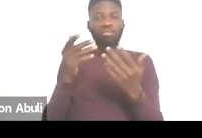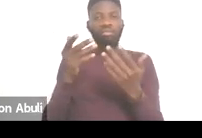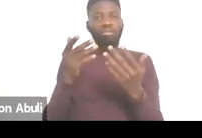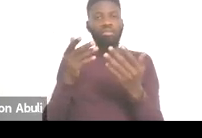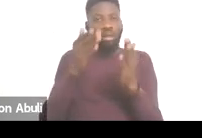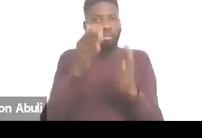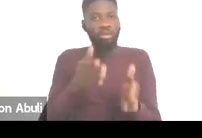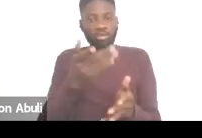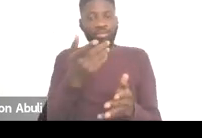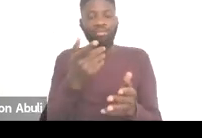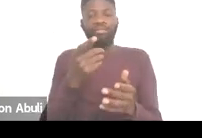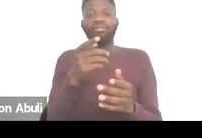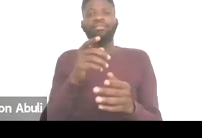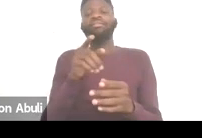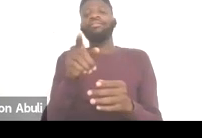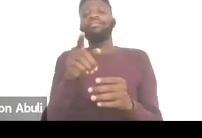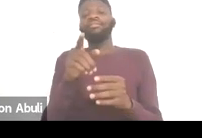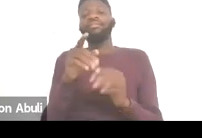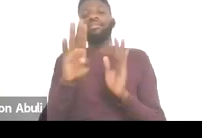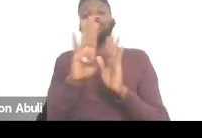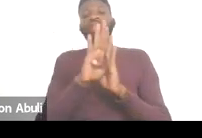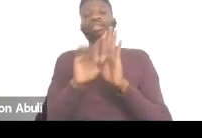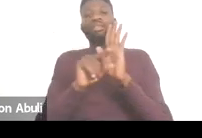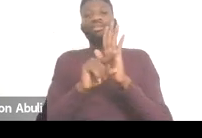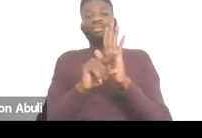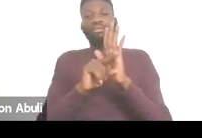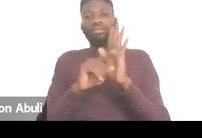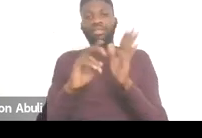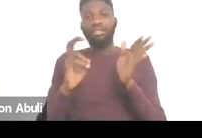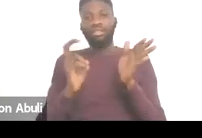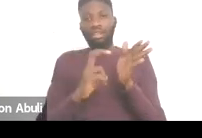references that are done. If you're listed on this, maybe some